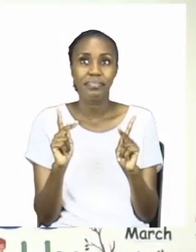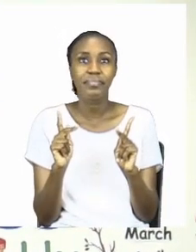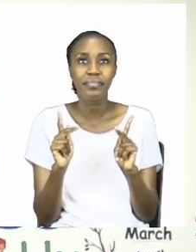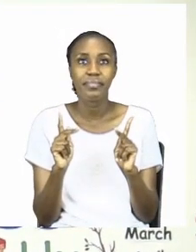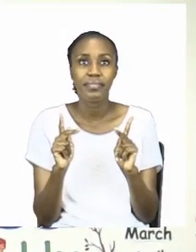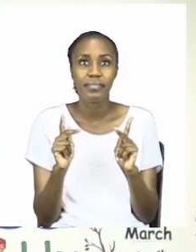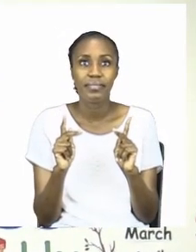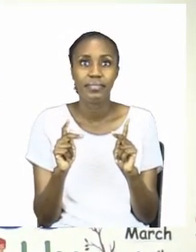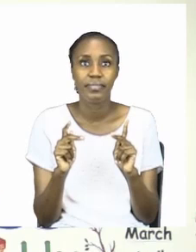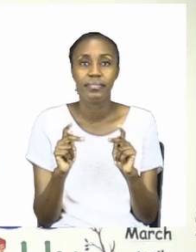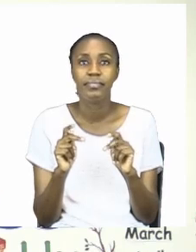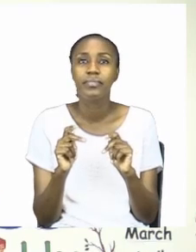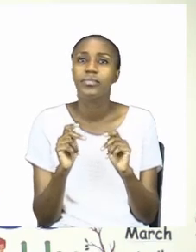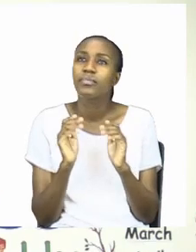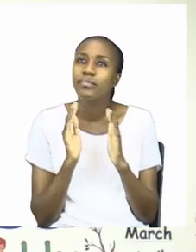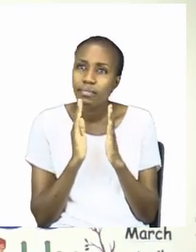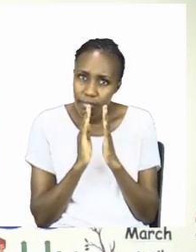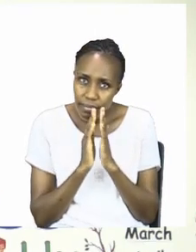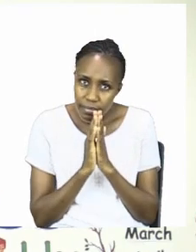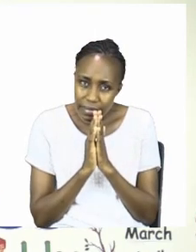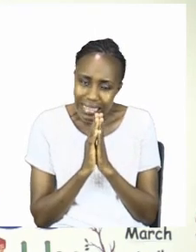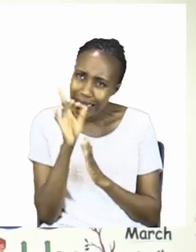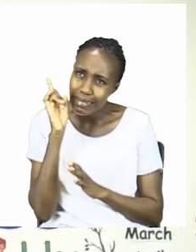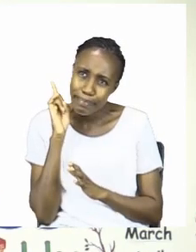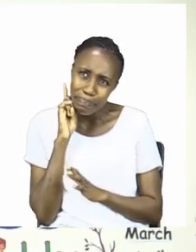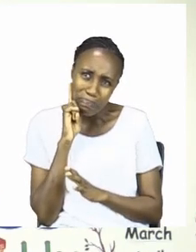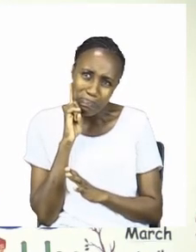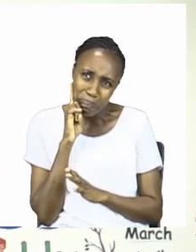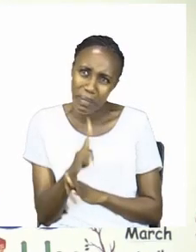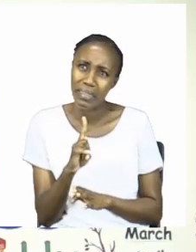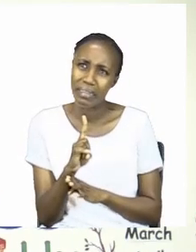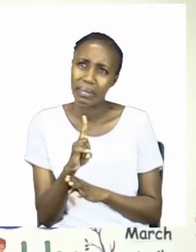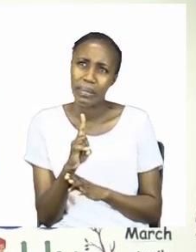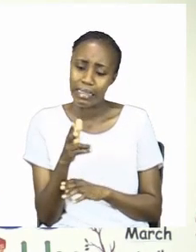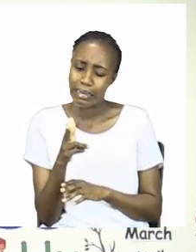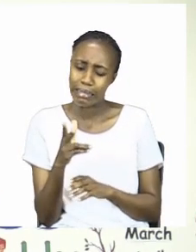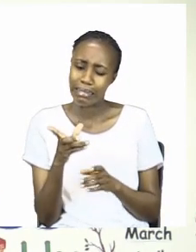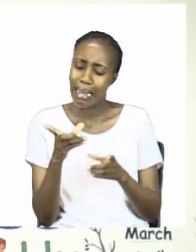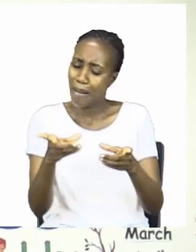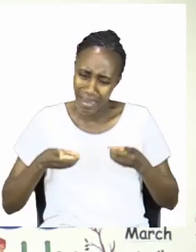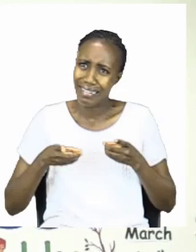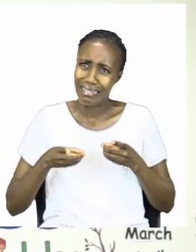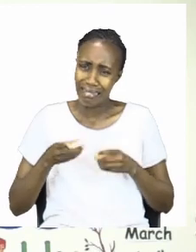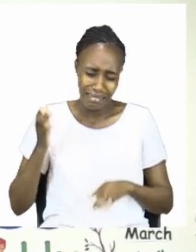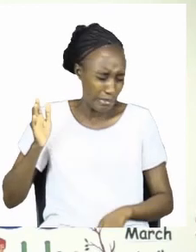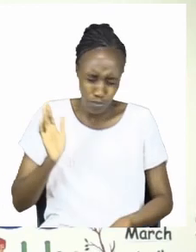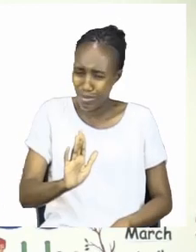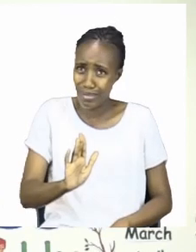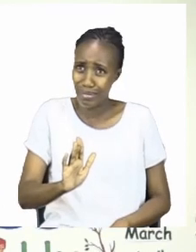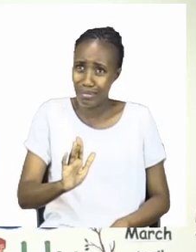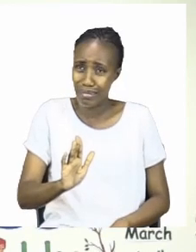cut out your pictures, you must be very careful with your scissors because they are very sharp and they